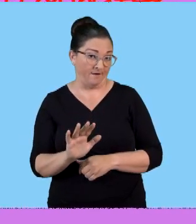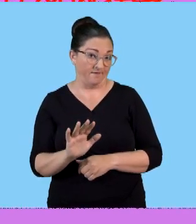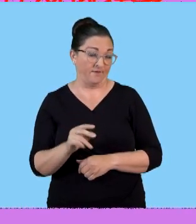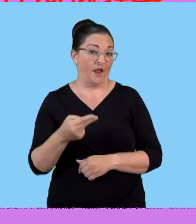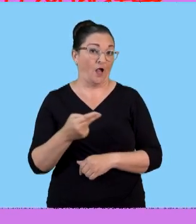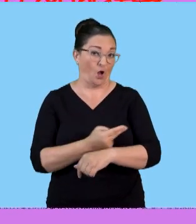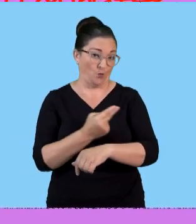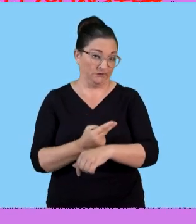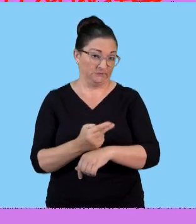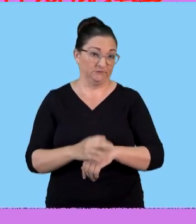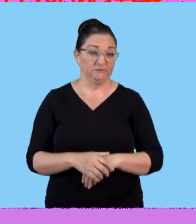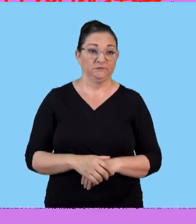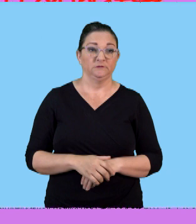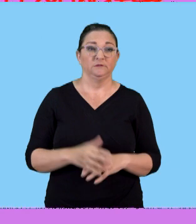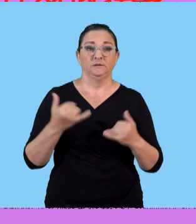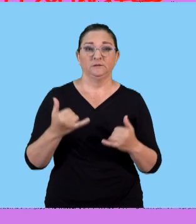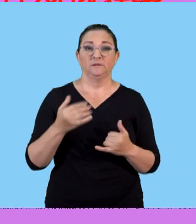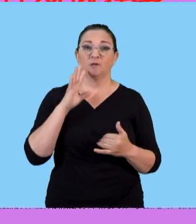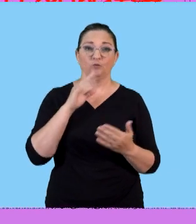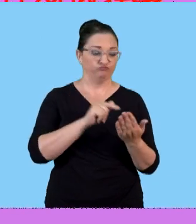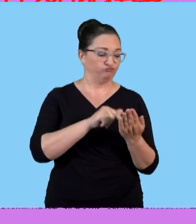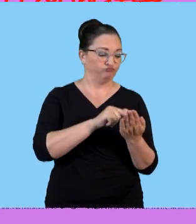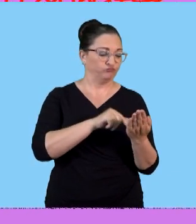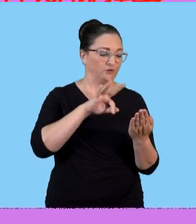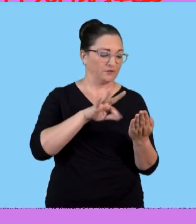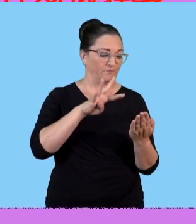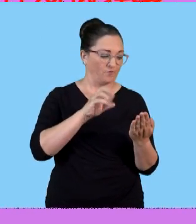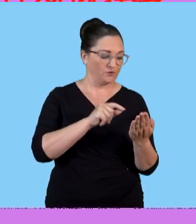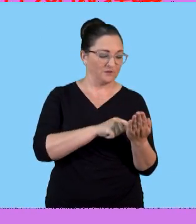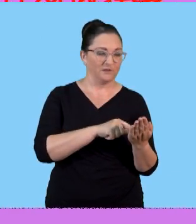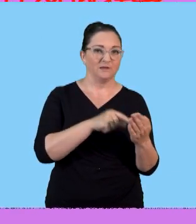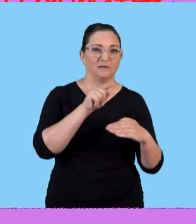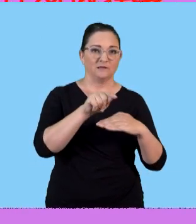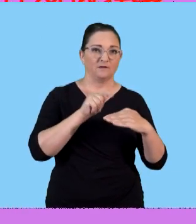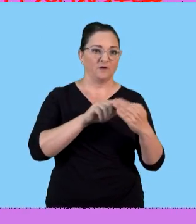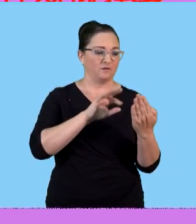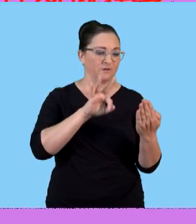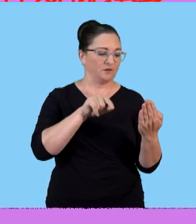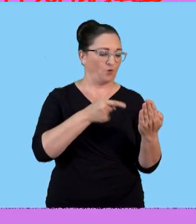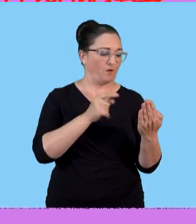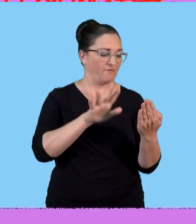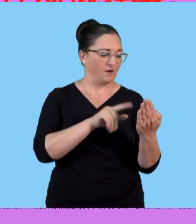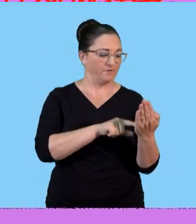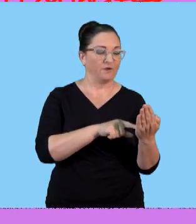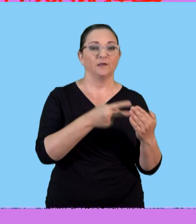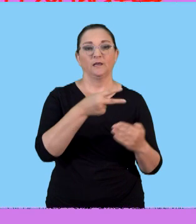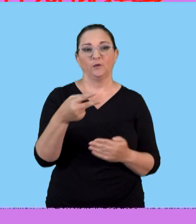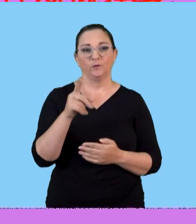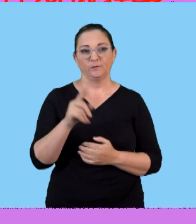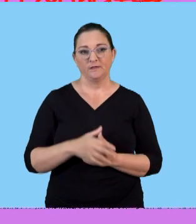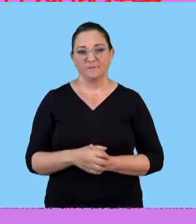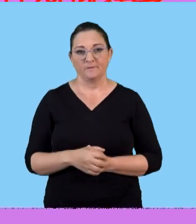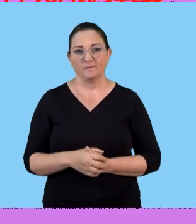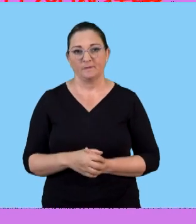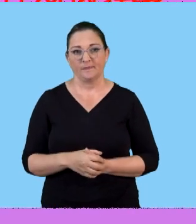3.5 hours. Okay, so now I will go and I type in 340 divided by 3.5